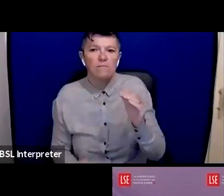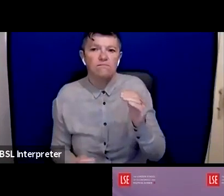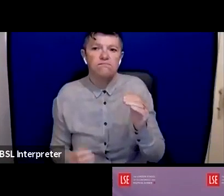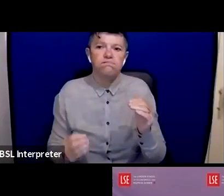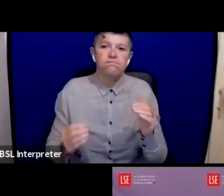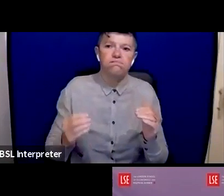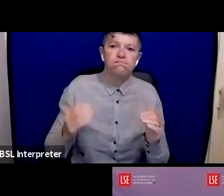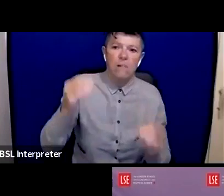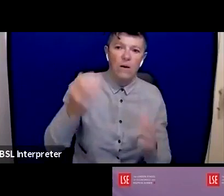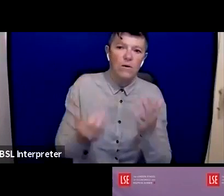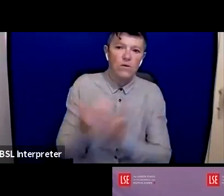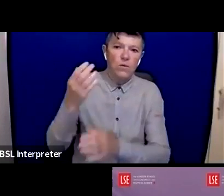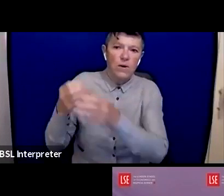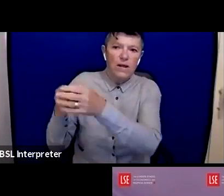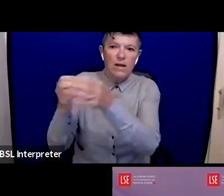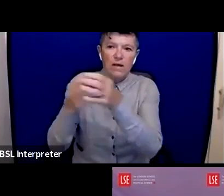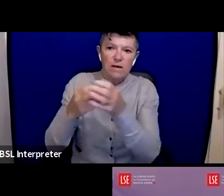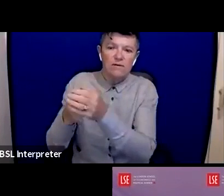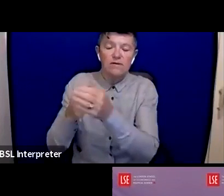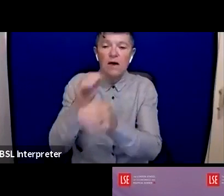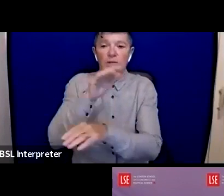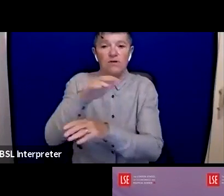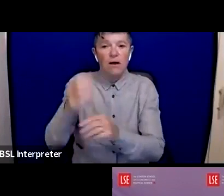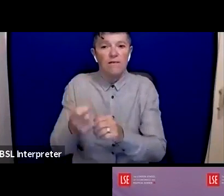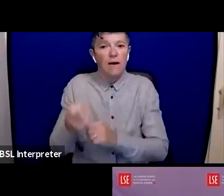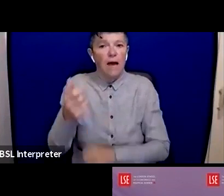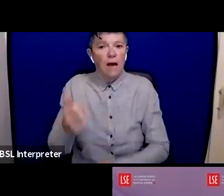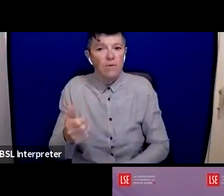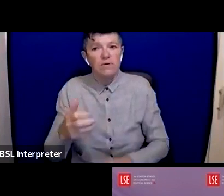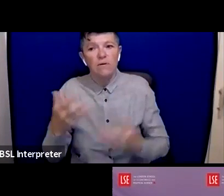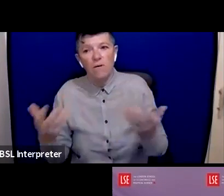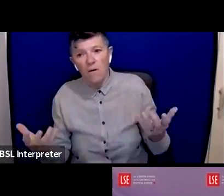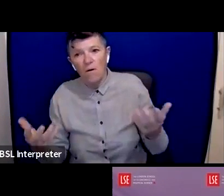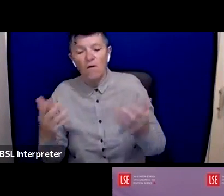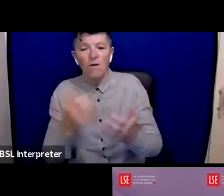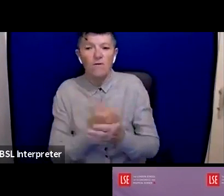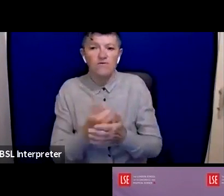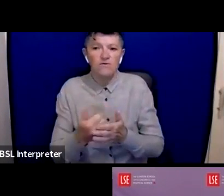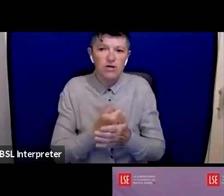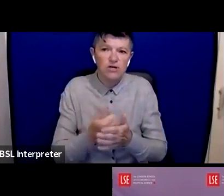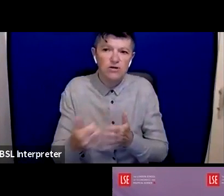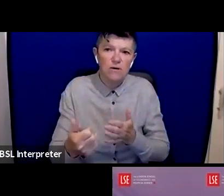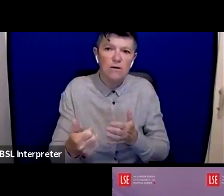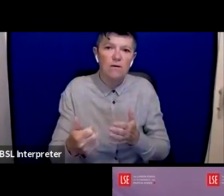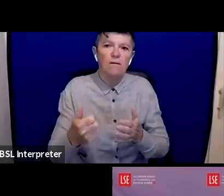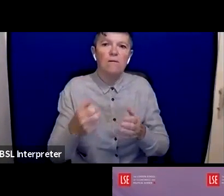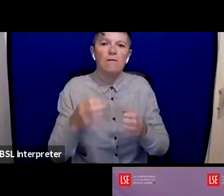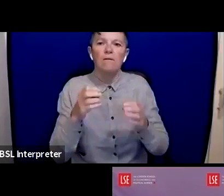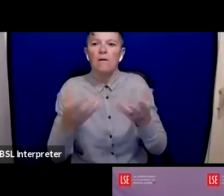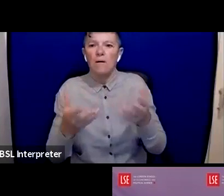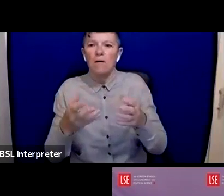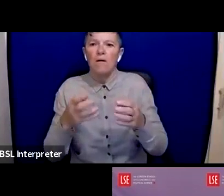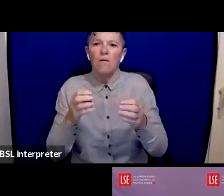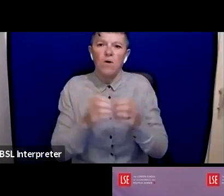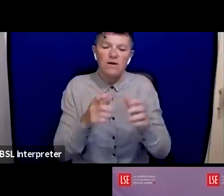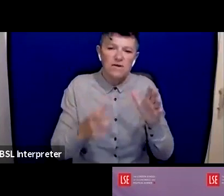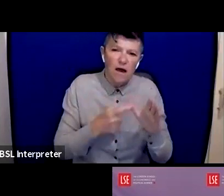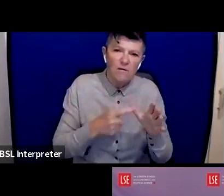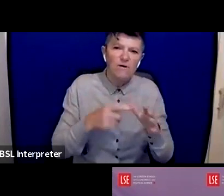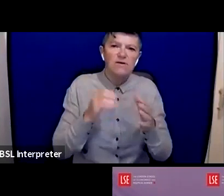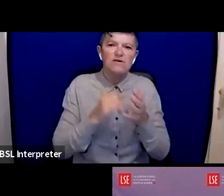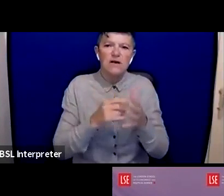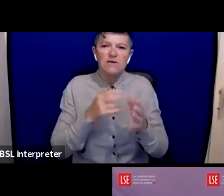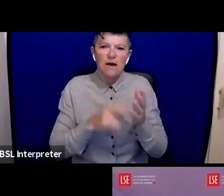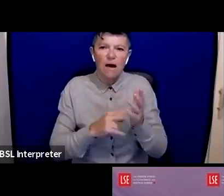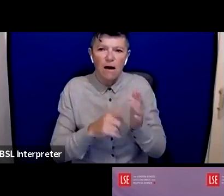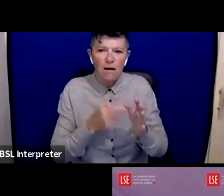outside the capital, whether it be elites outside the traditional confines of Bogotá and Buenos Aires and Santiago's private schools and